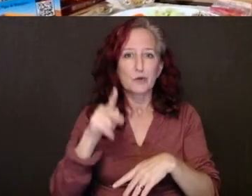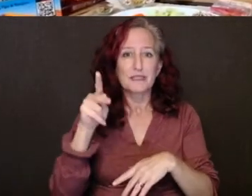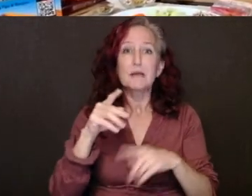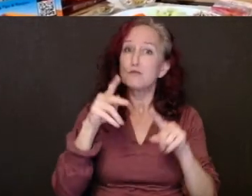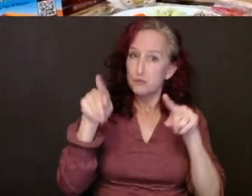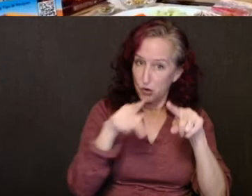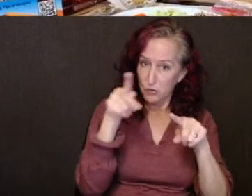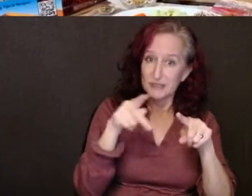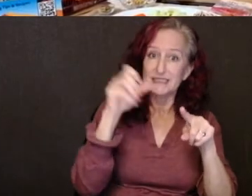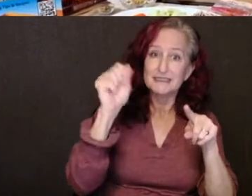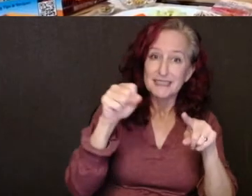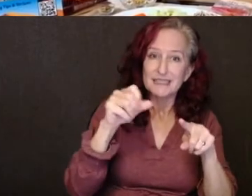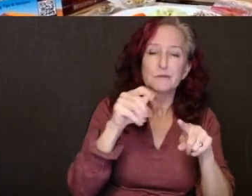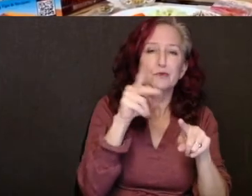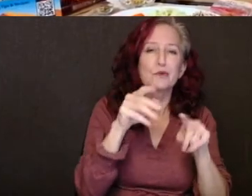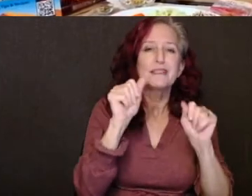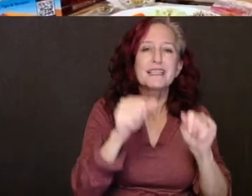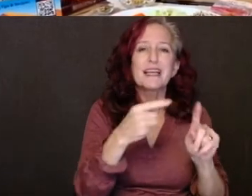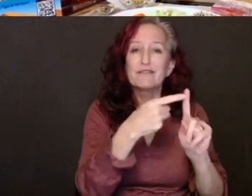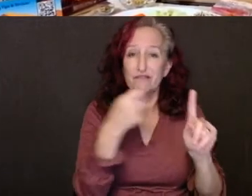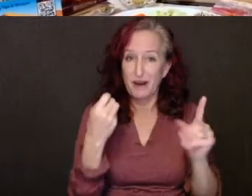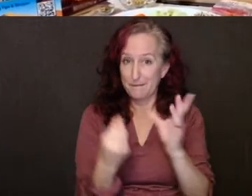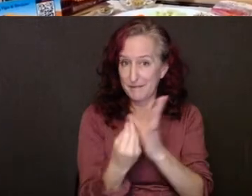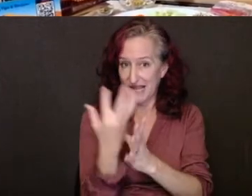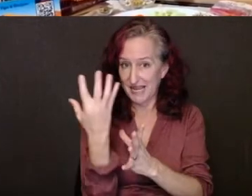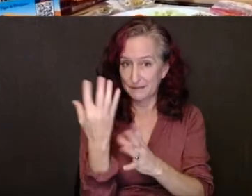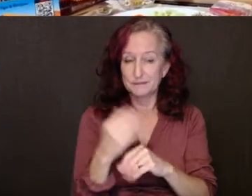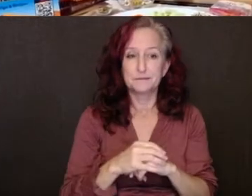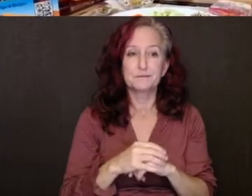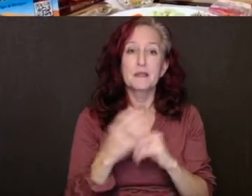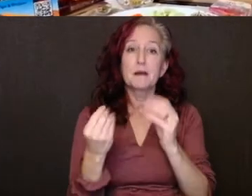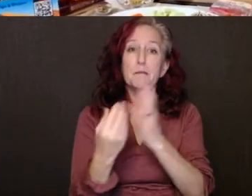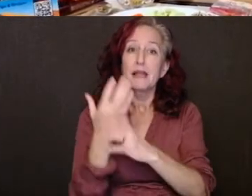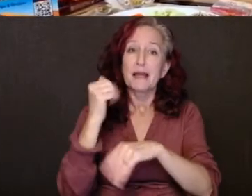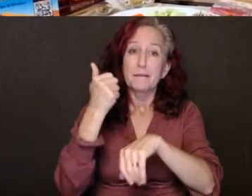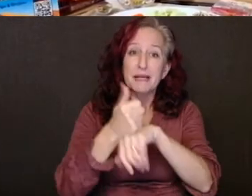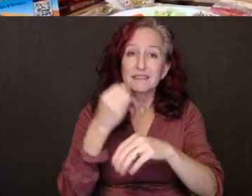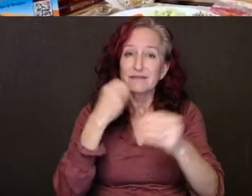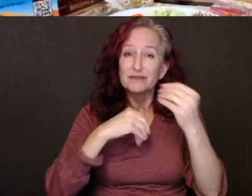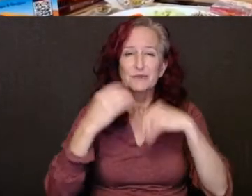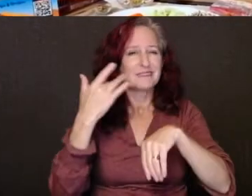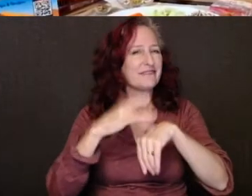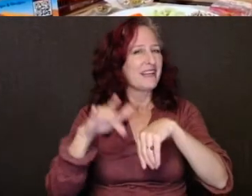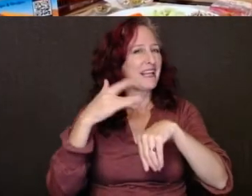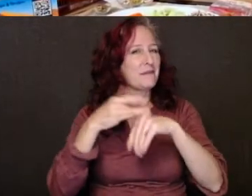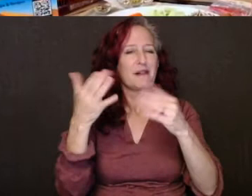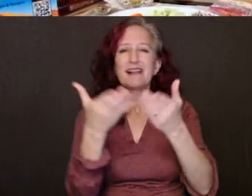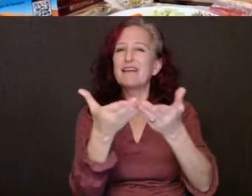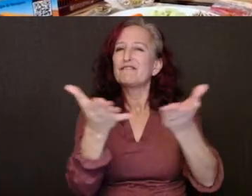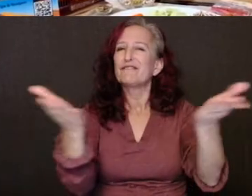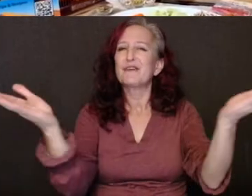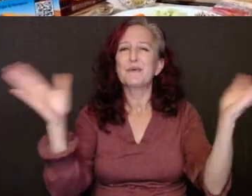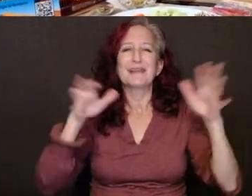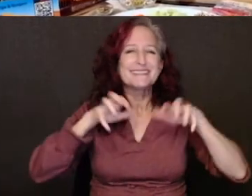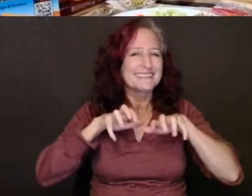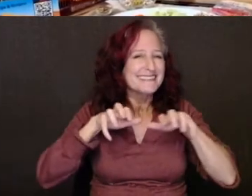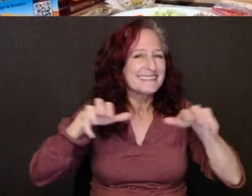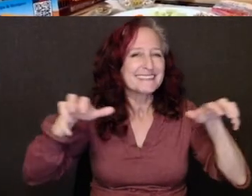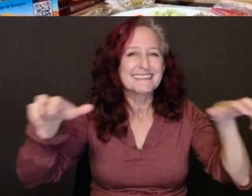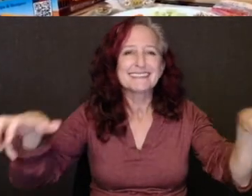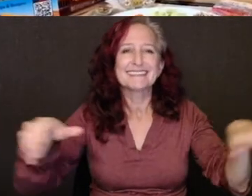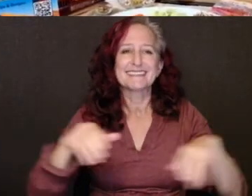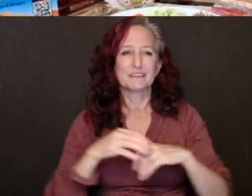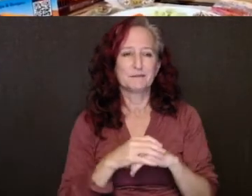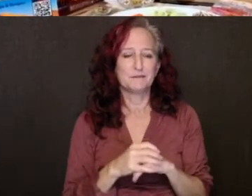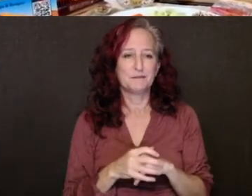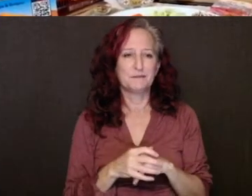mainly my diet is a plant-based diet. So I think the reason why I've been eating that is because, you know, in our